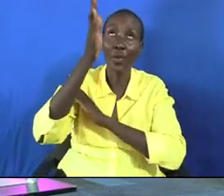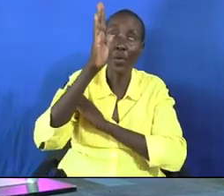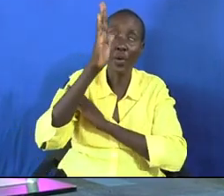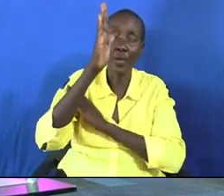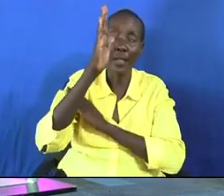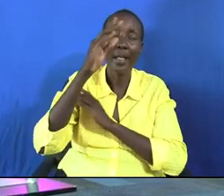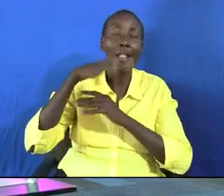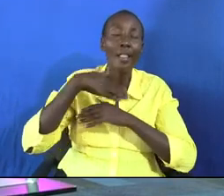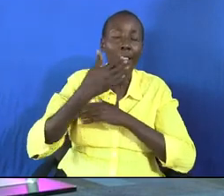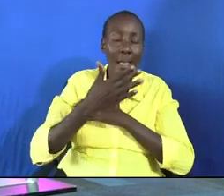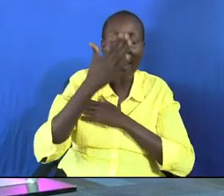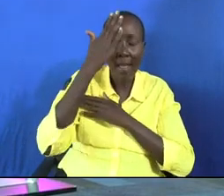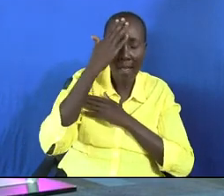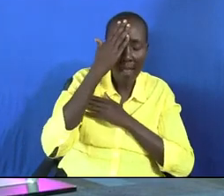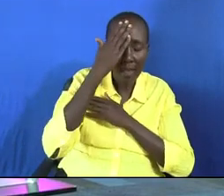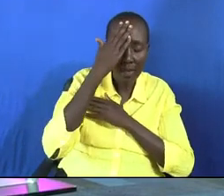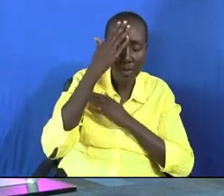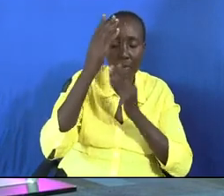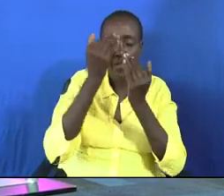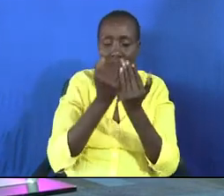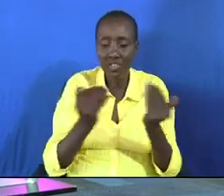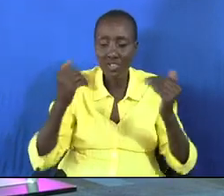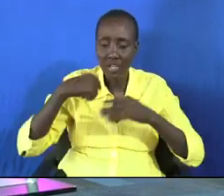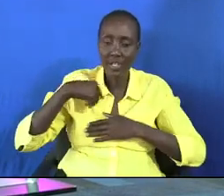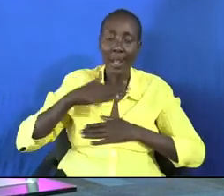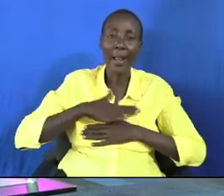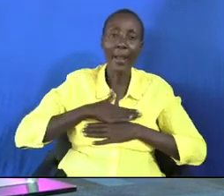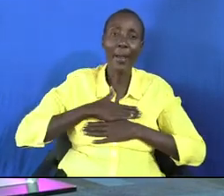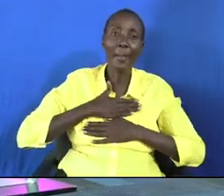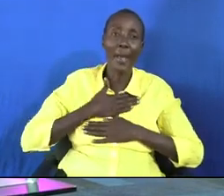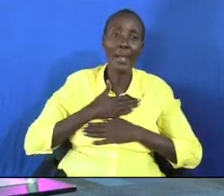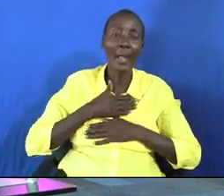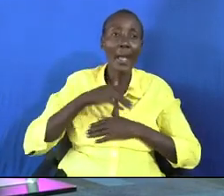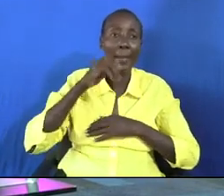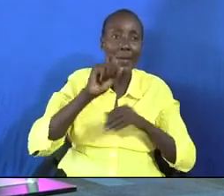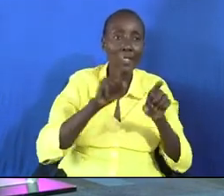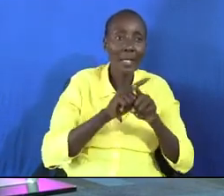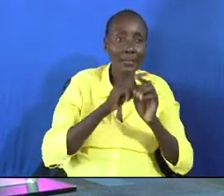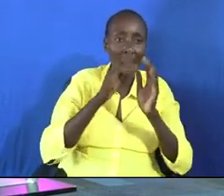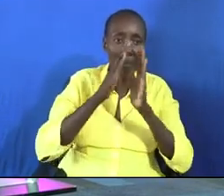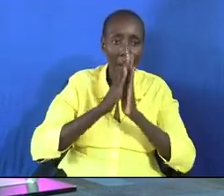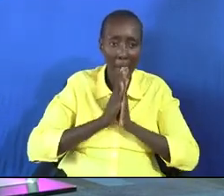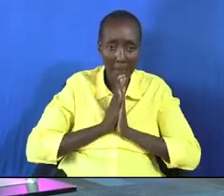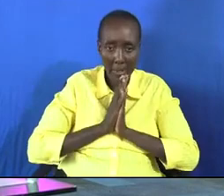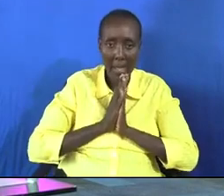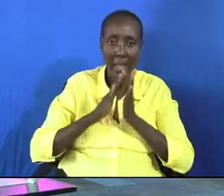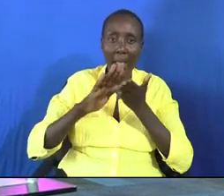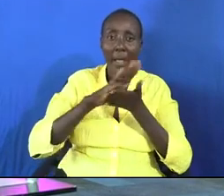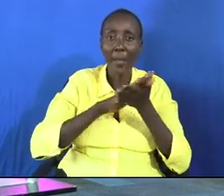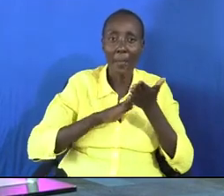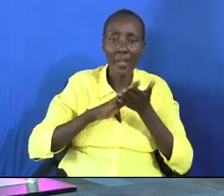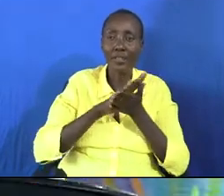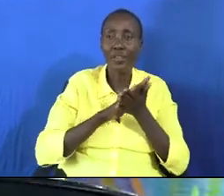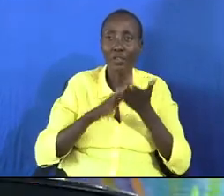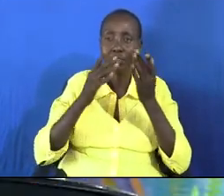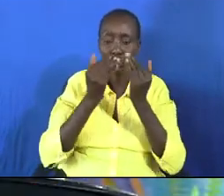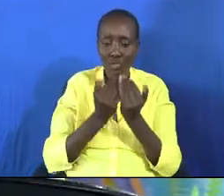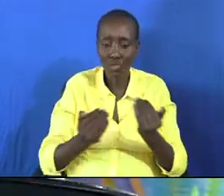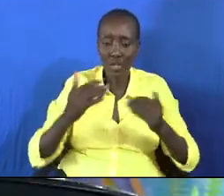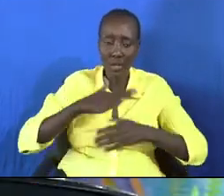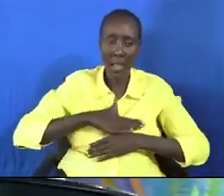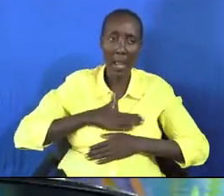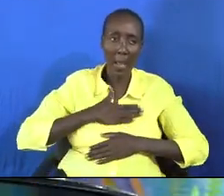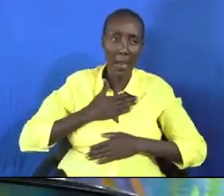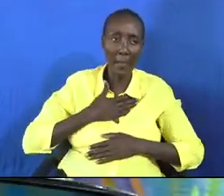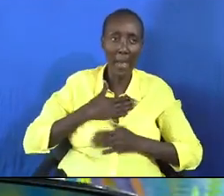I get to know the destinies of my children. And I am supposed to pray according to the destinies of my